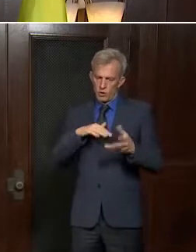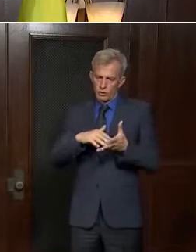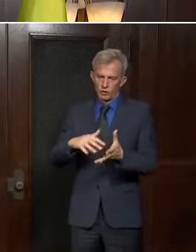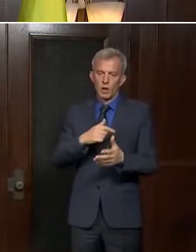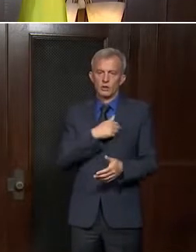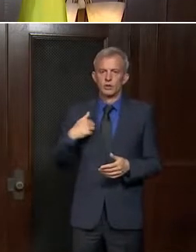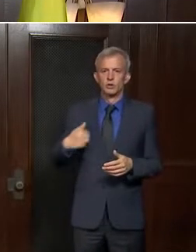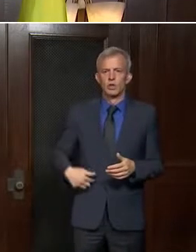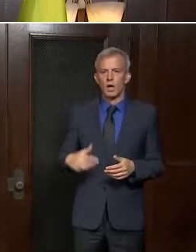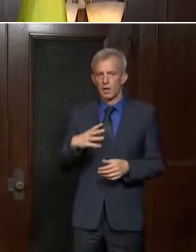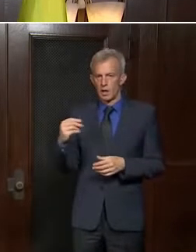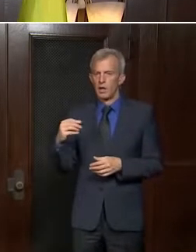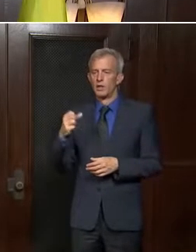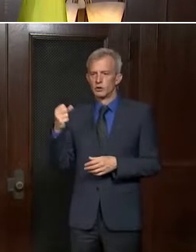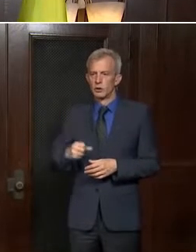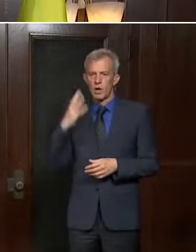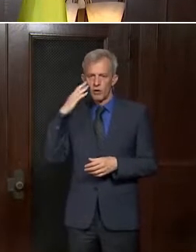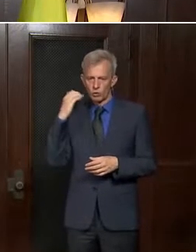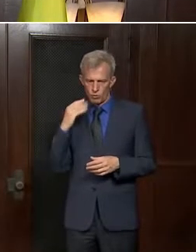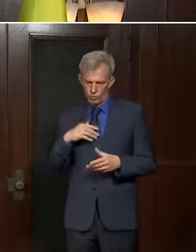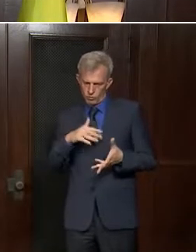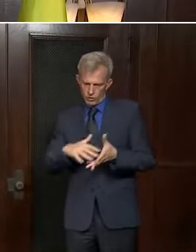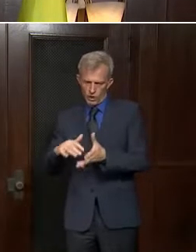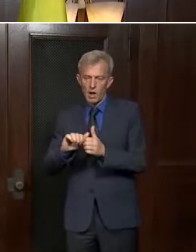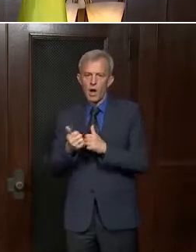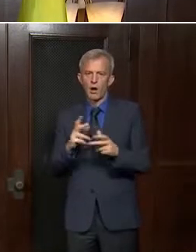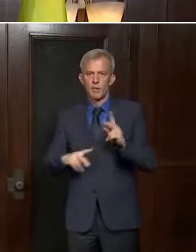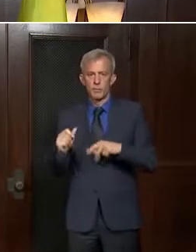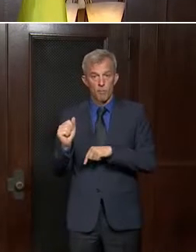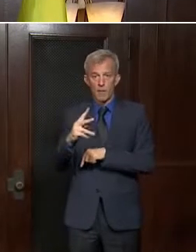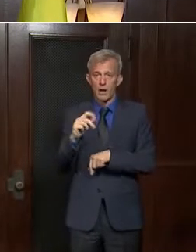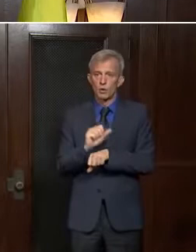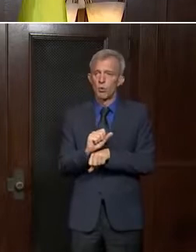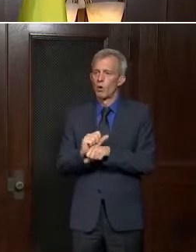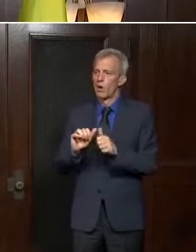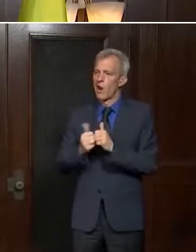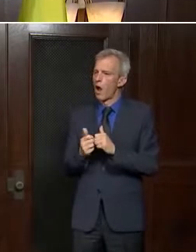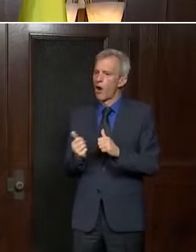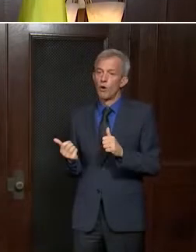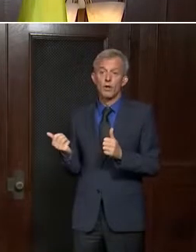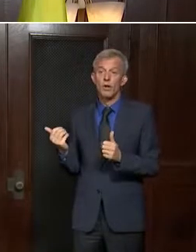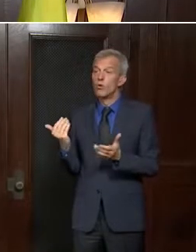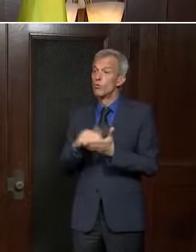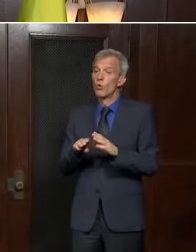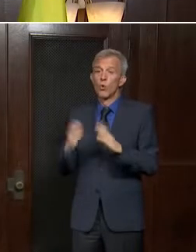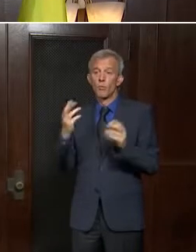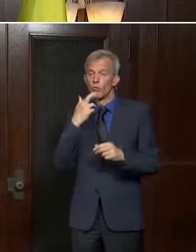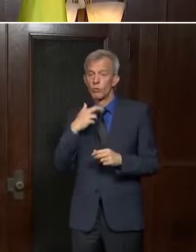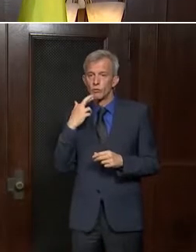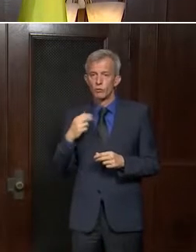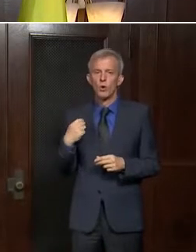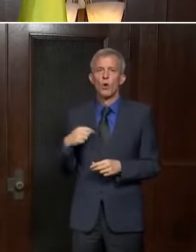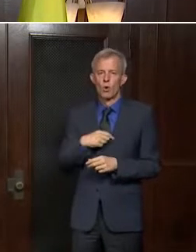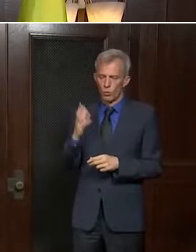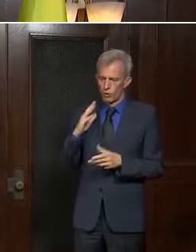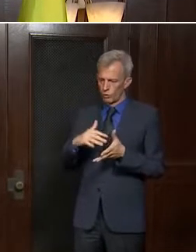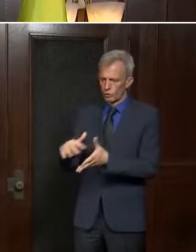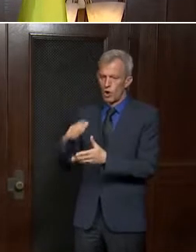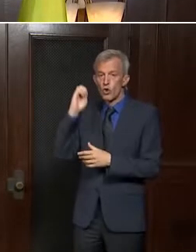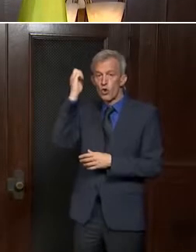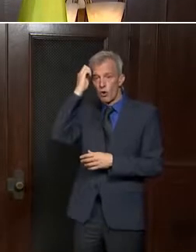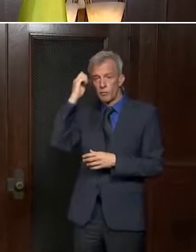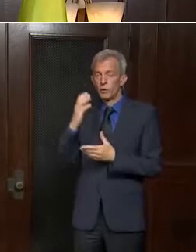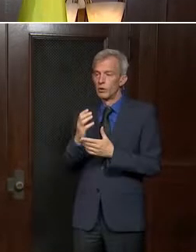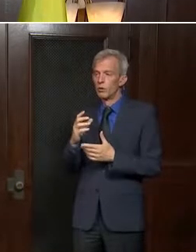South Korea, how folks begin to go back to work or look at things like reopening restaurants. We're going to look in Europe, where some countries have